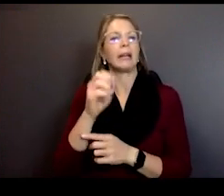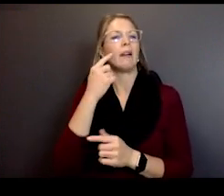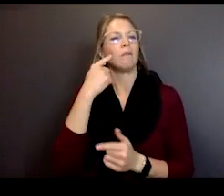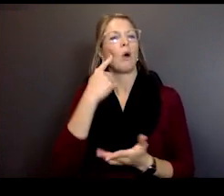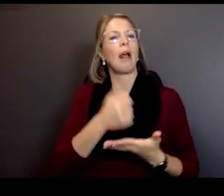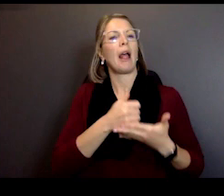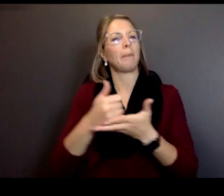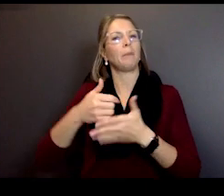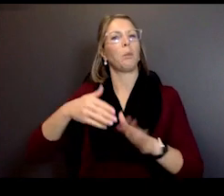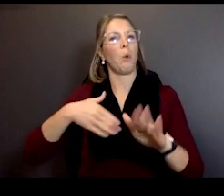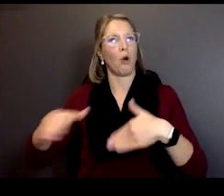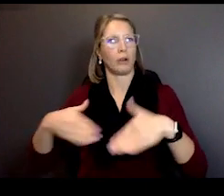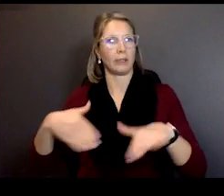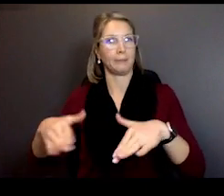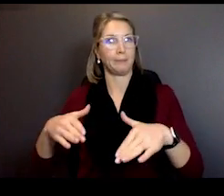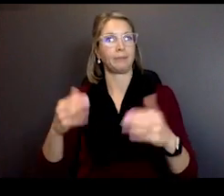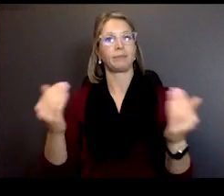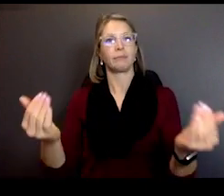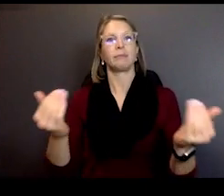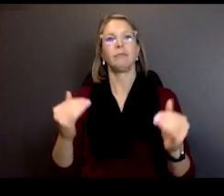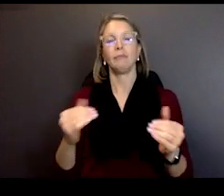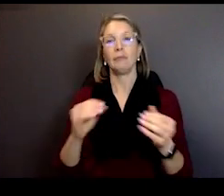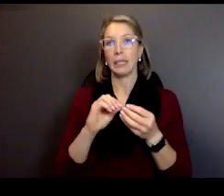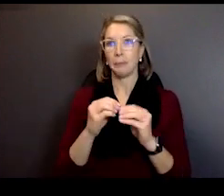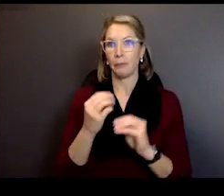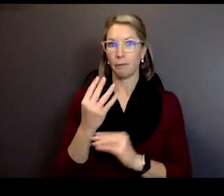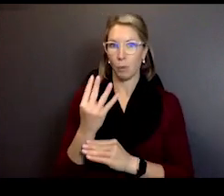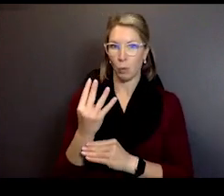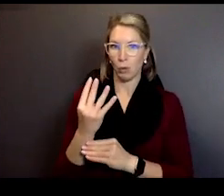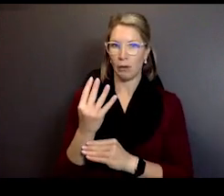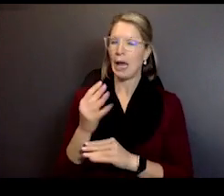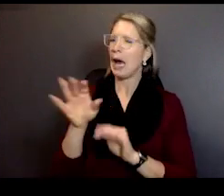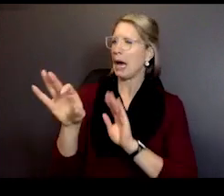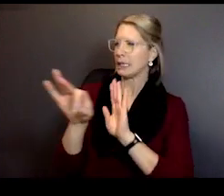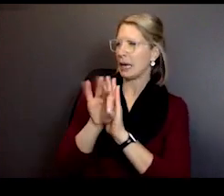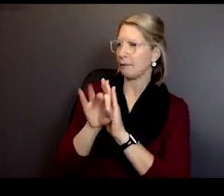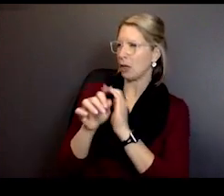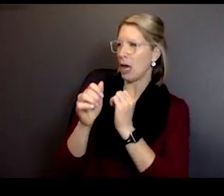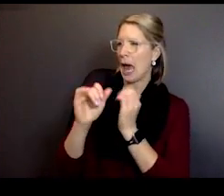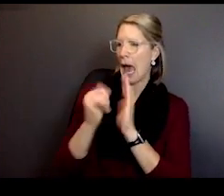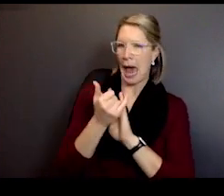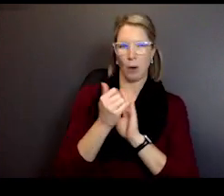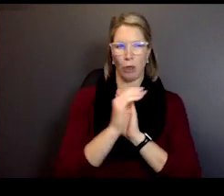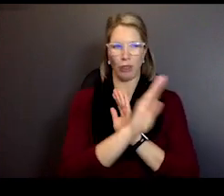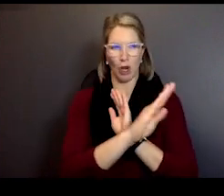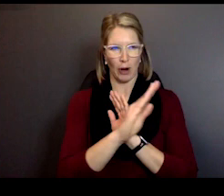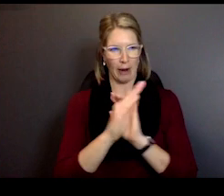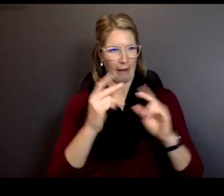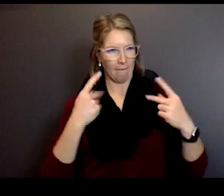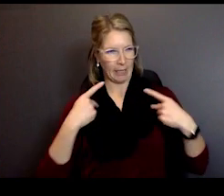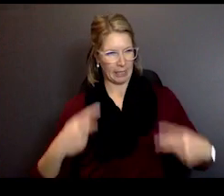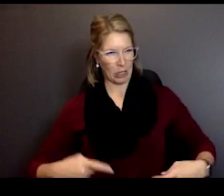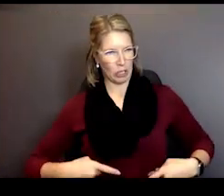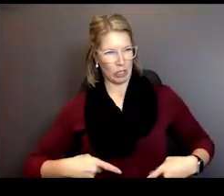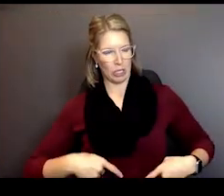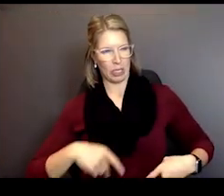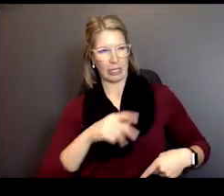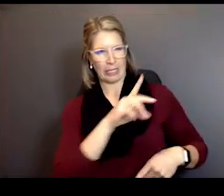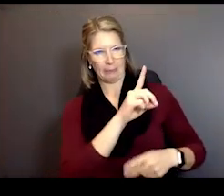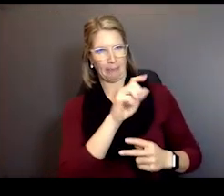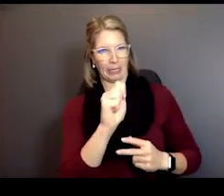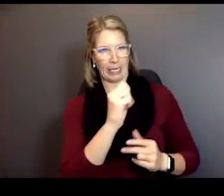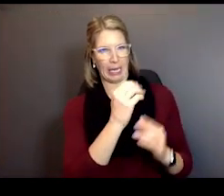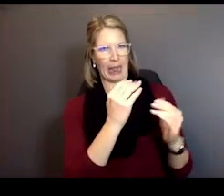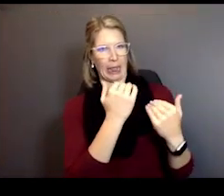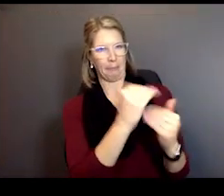For question 4, you have to provide examples of the factors that limit your patient. To do this, use the scales of